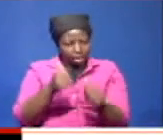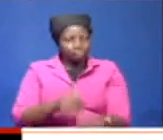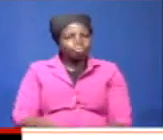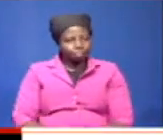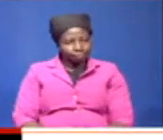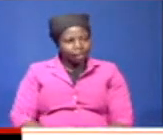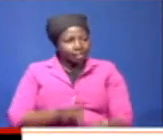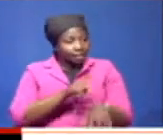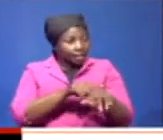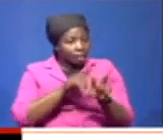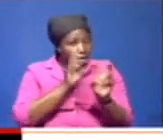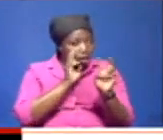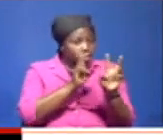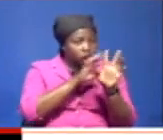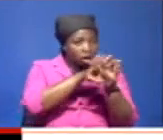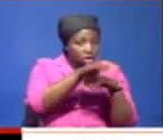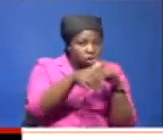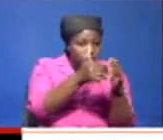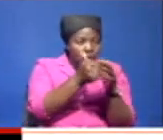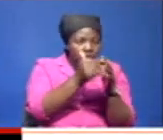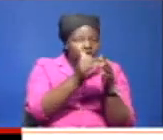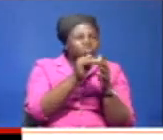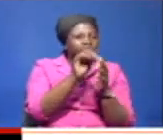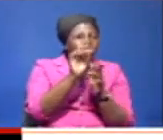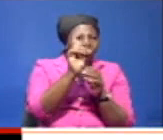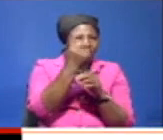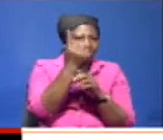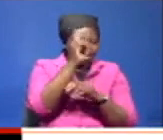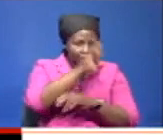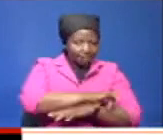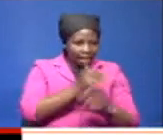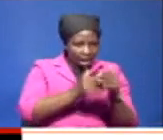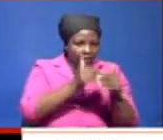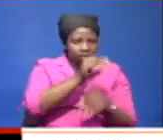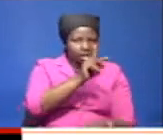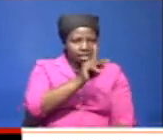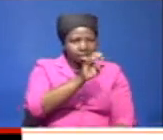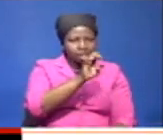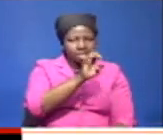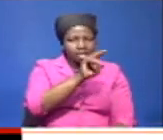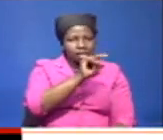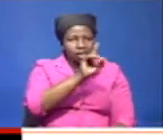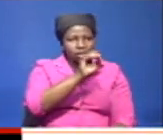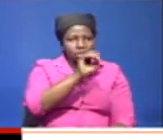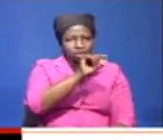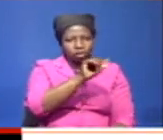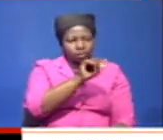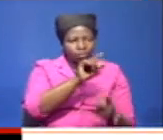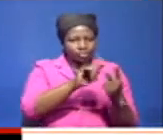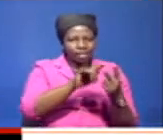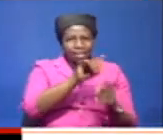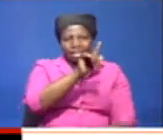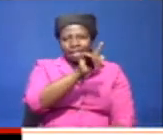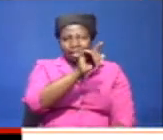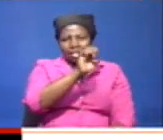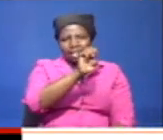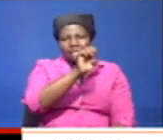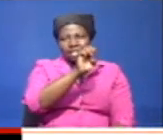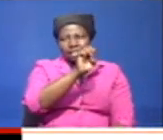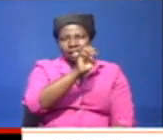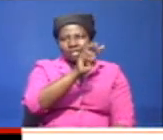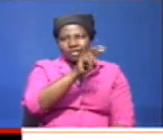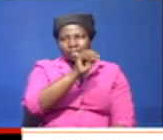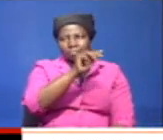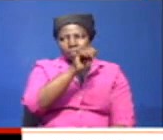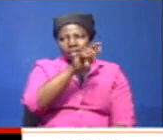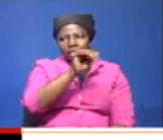look at overall day one after the Kedong stage, Kale Rovanpera moving up. How is it that Kale worked his way